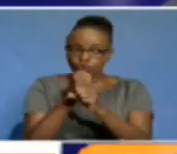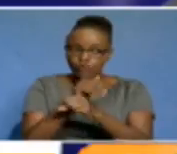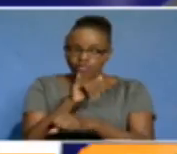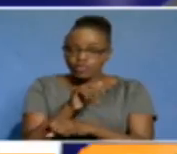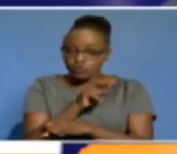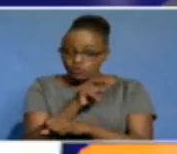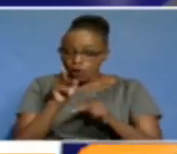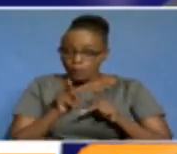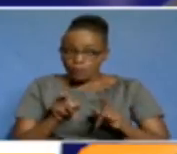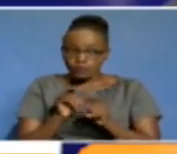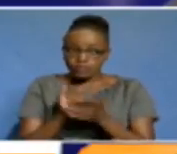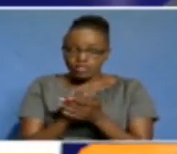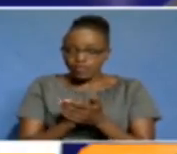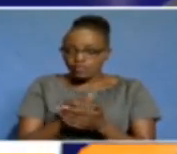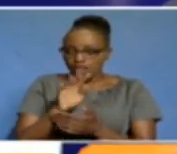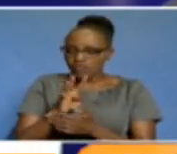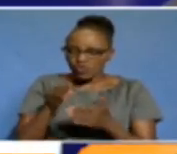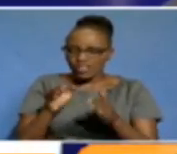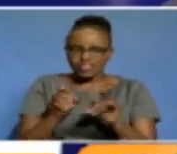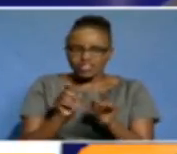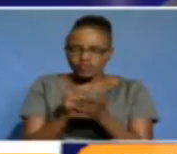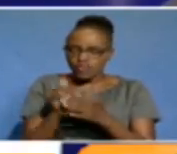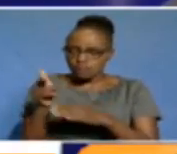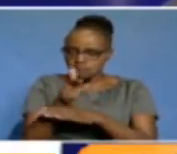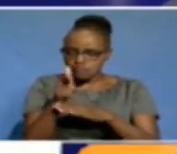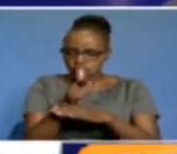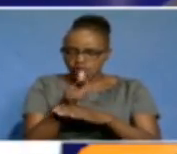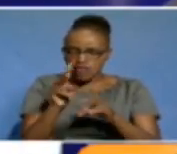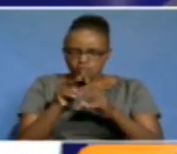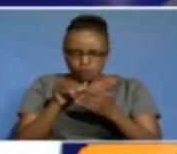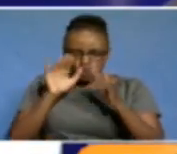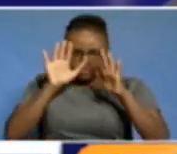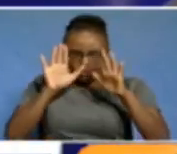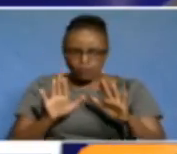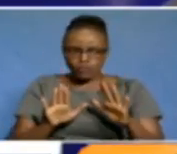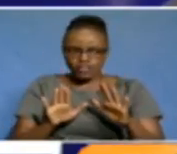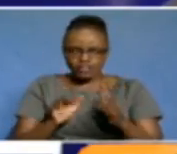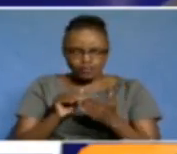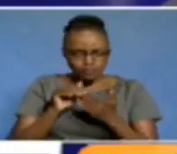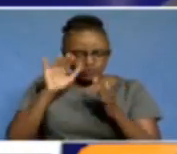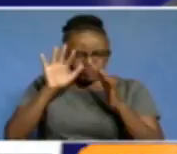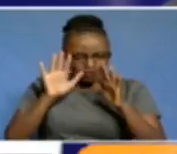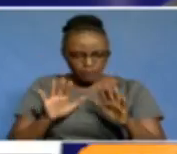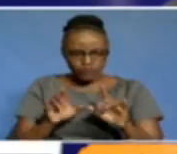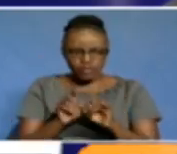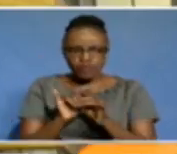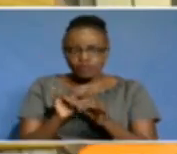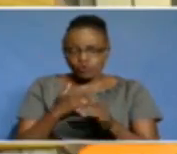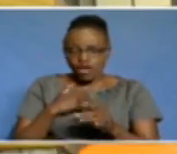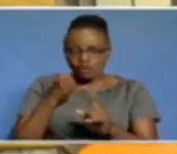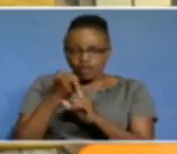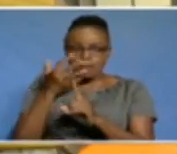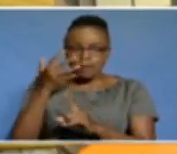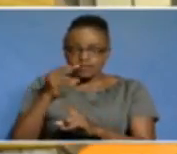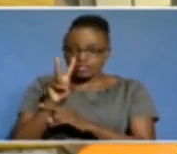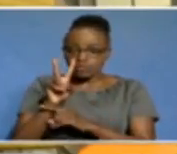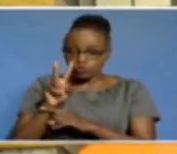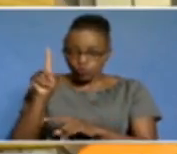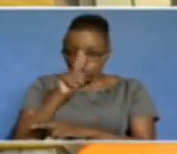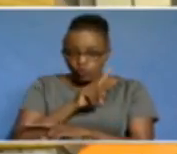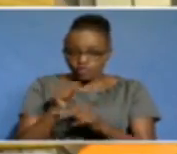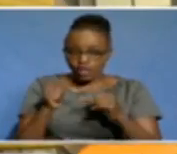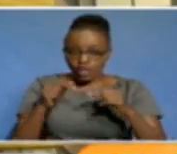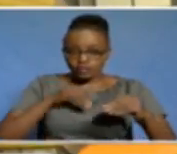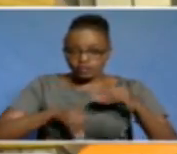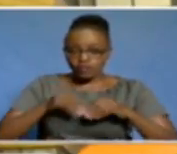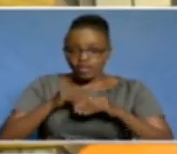you guys in the fourth estate are by far the most important in being able to have the impact. The two-day anti-graft summit